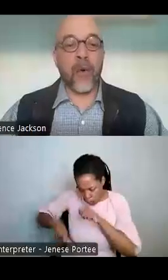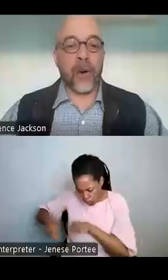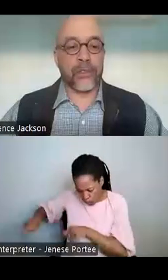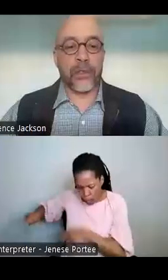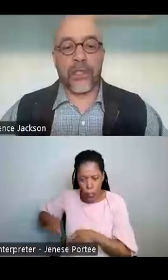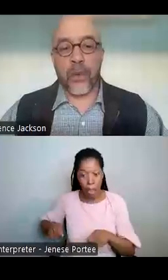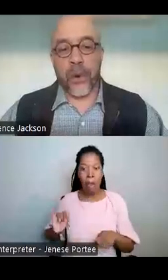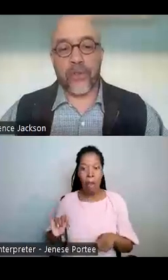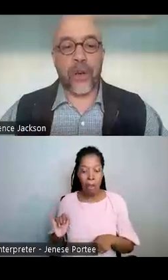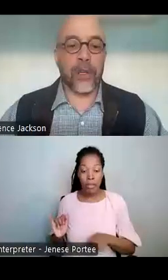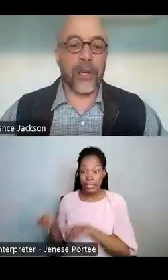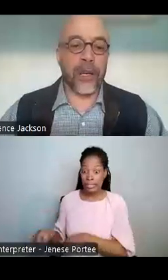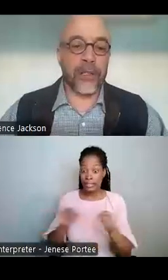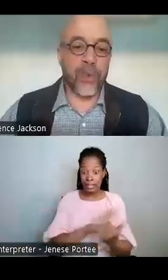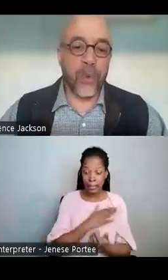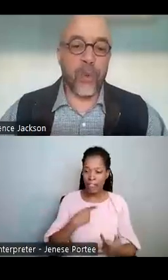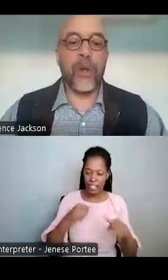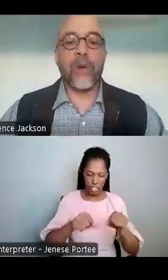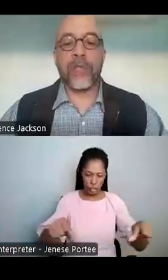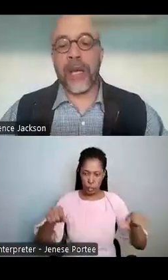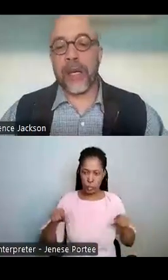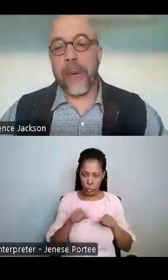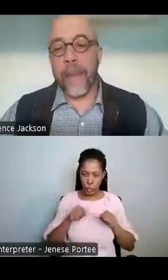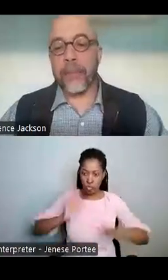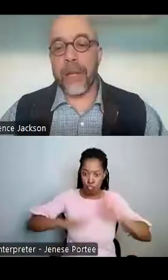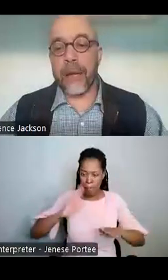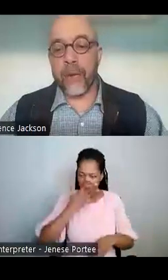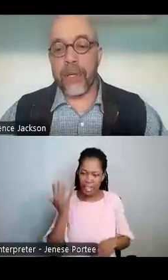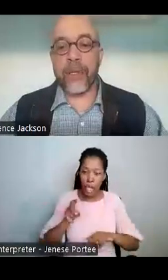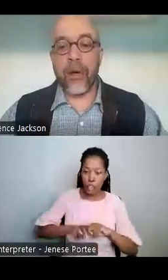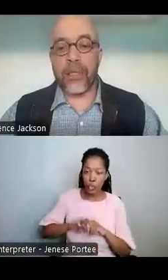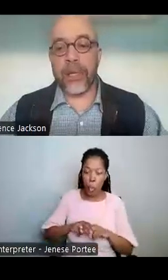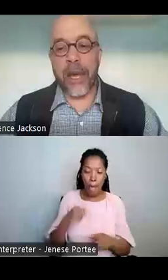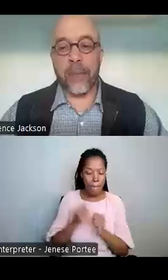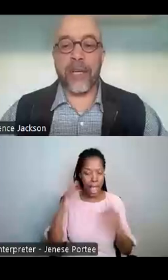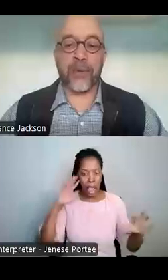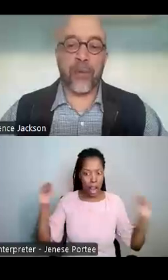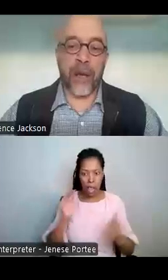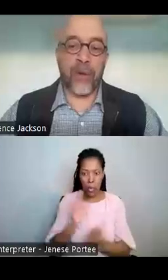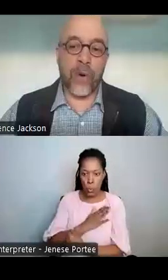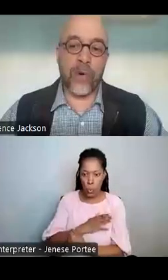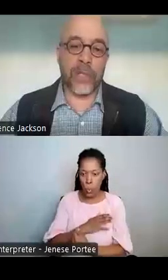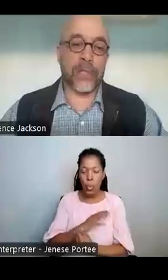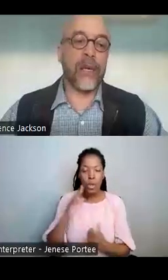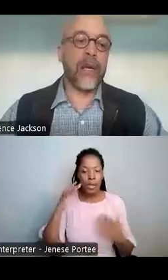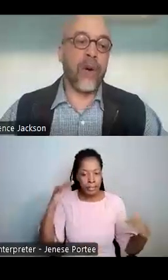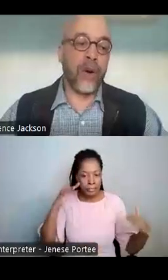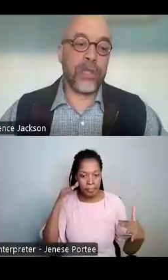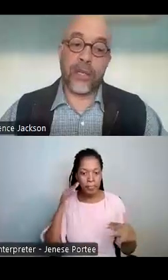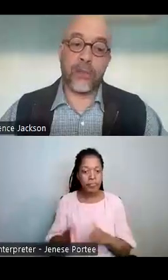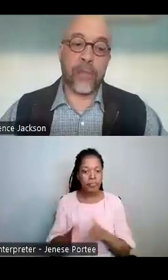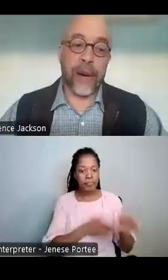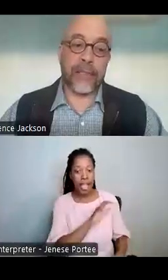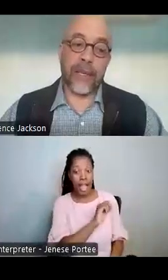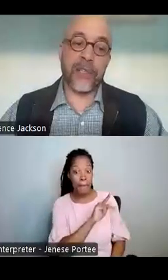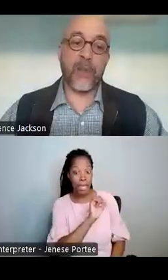same orchestra was a square drum looking like a stool, which made an abominable loud noise, also a calabash with a round hole in it, the whole